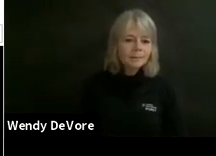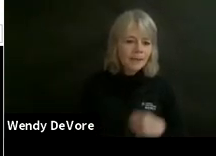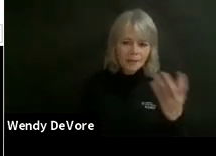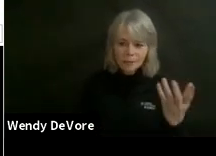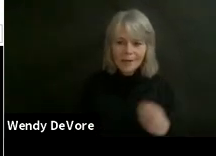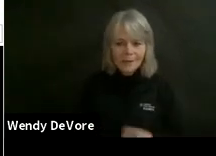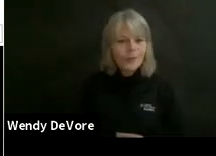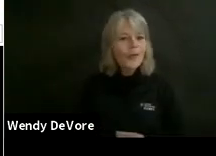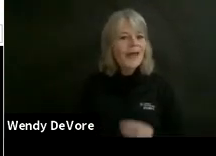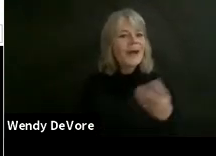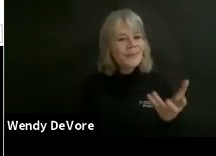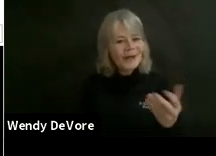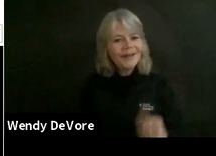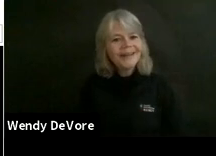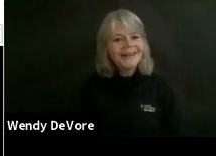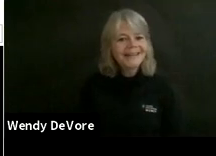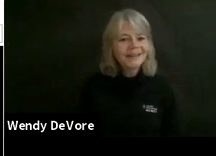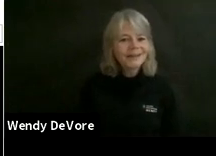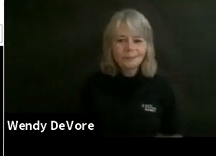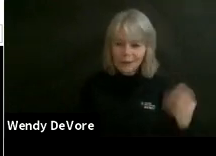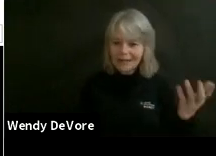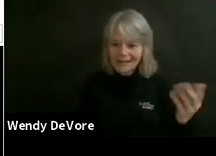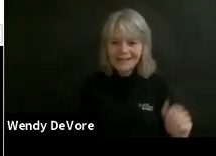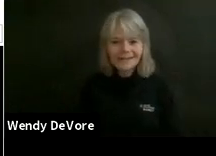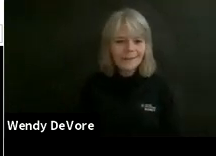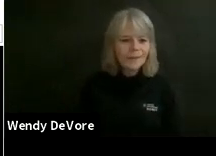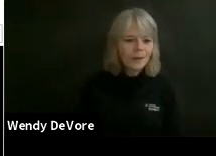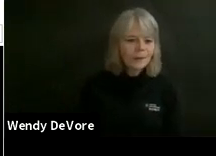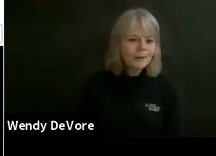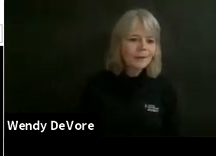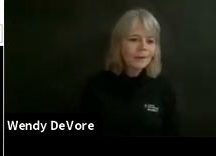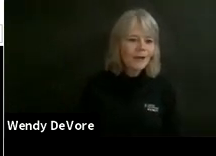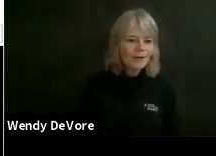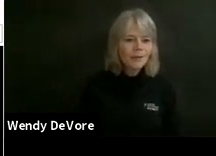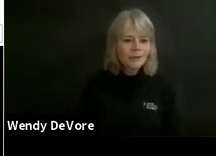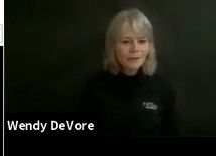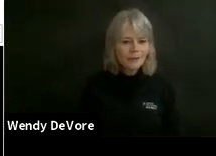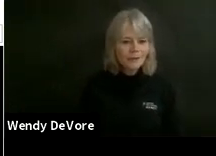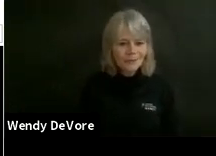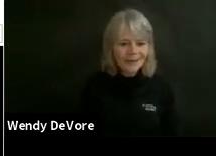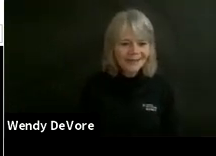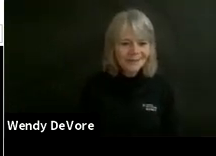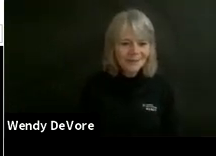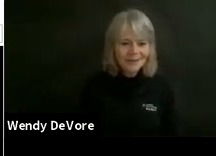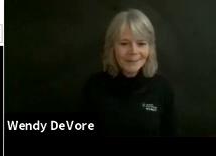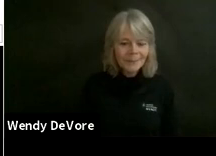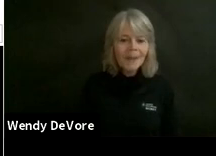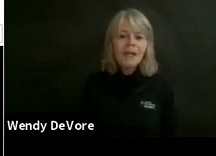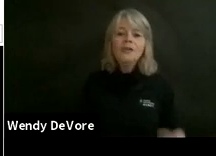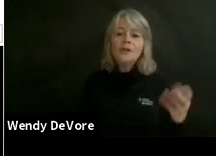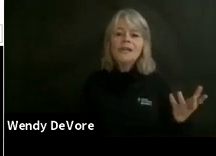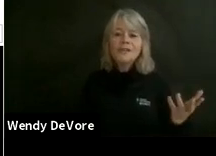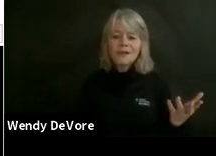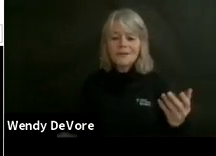But I just wanted to throw that up there and just recognize their contribution to the deaf blind community.